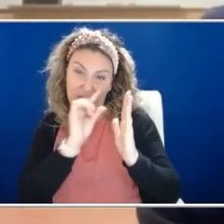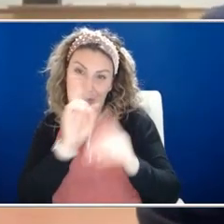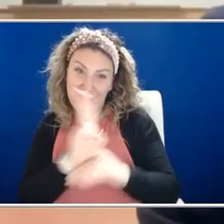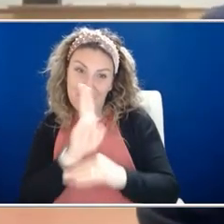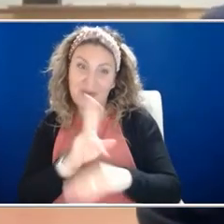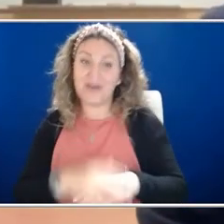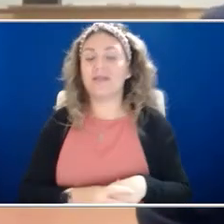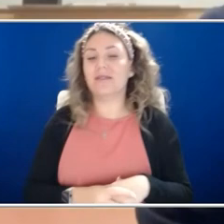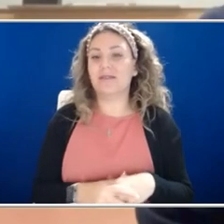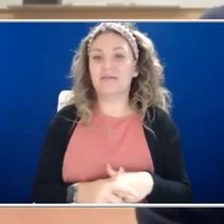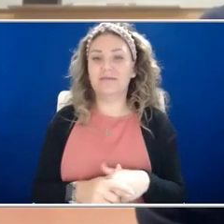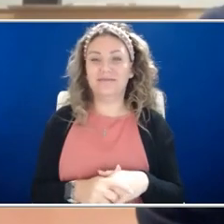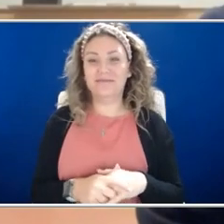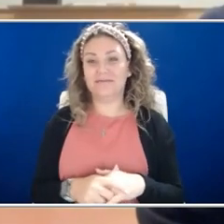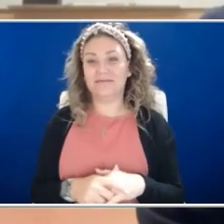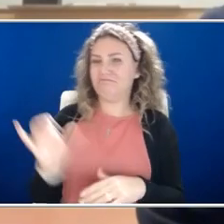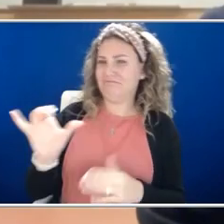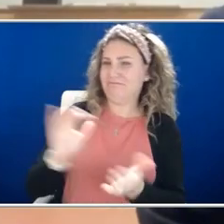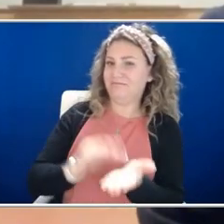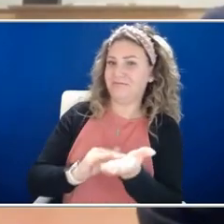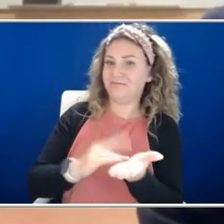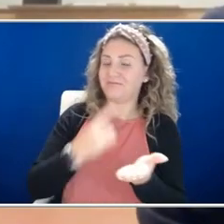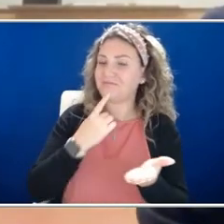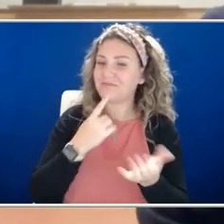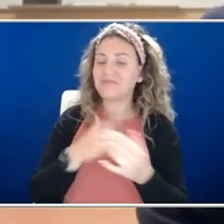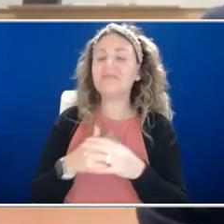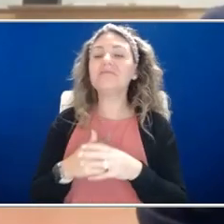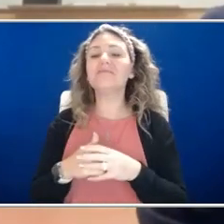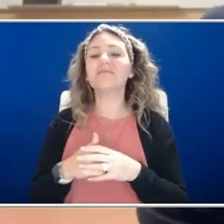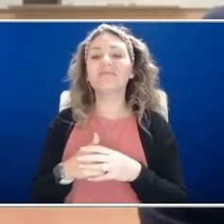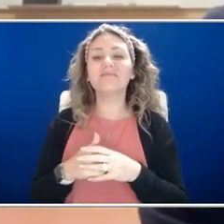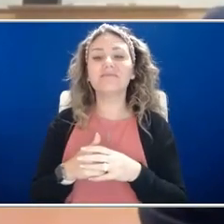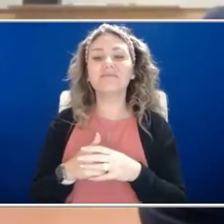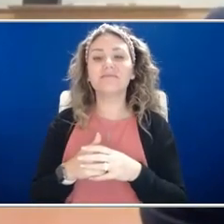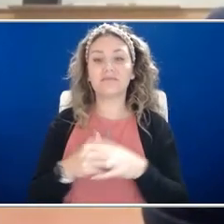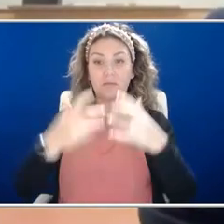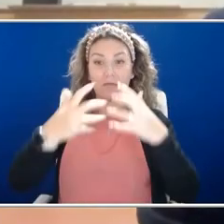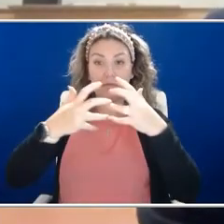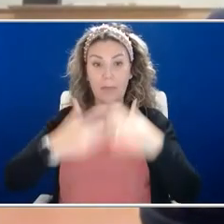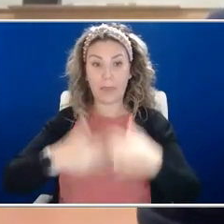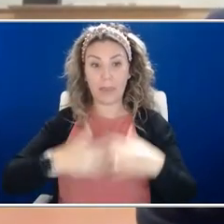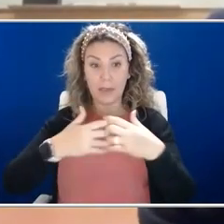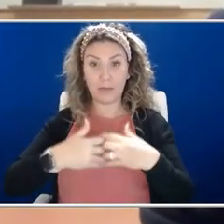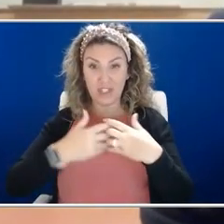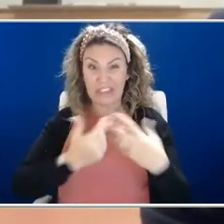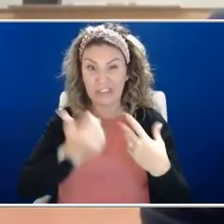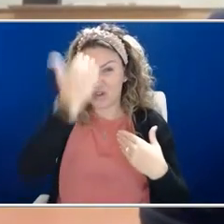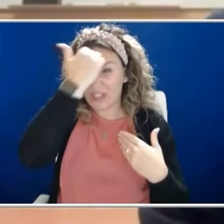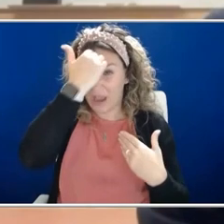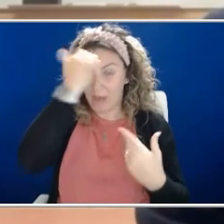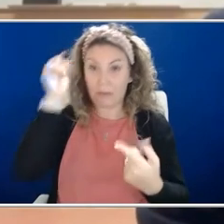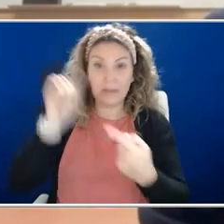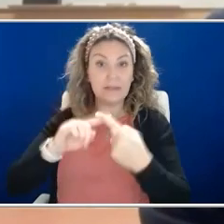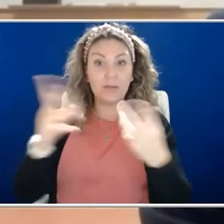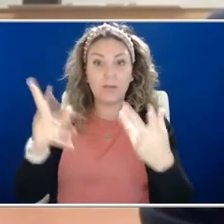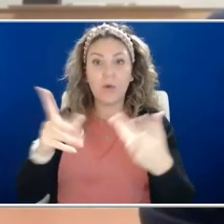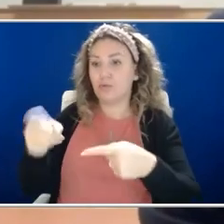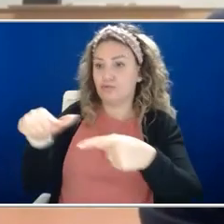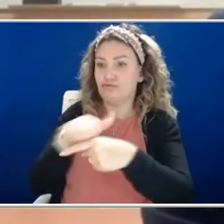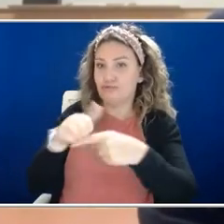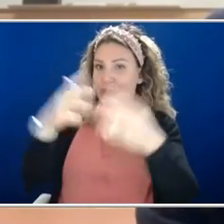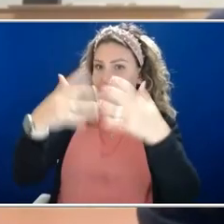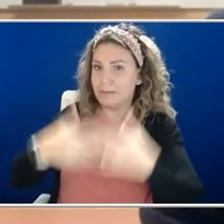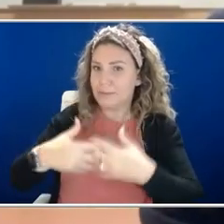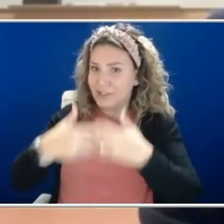about, like Dr. Liu said, you know, these machines are dumb until you train it, and you know, you need